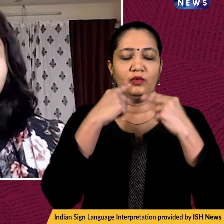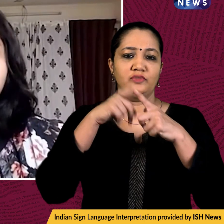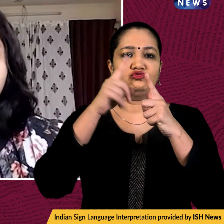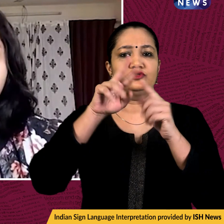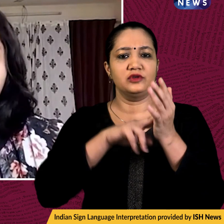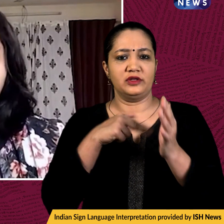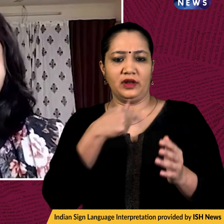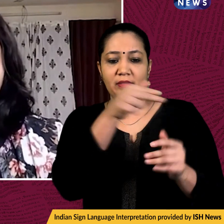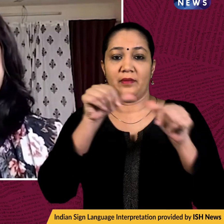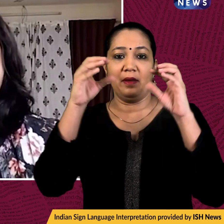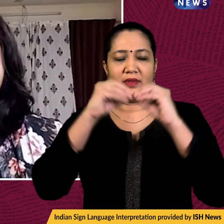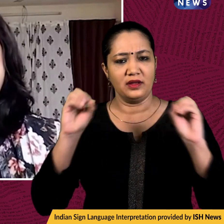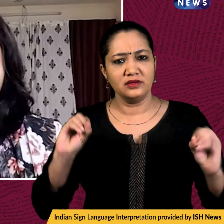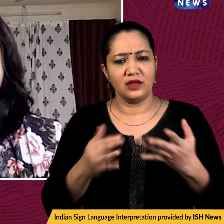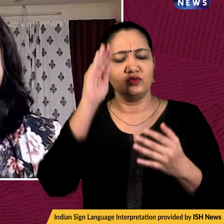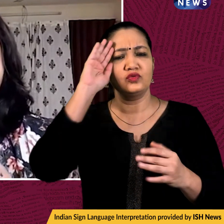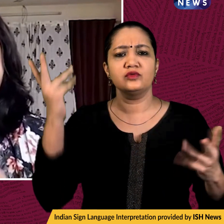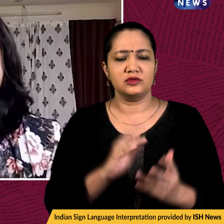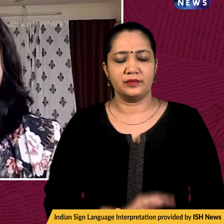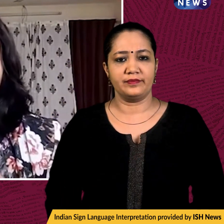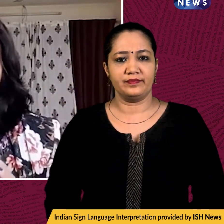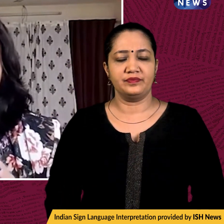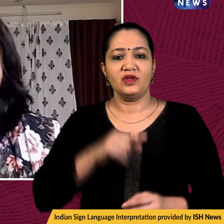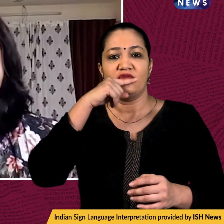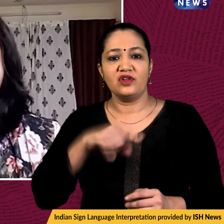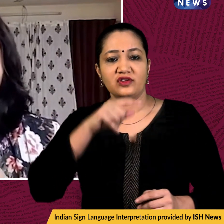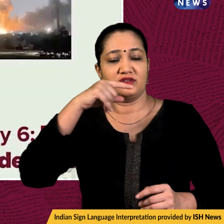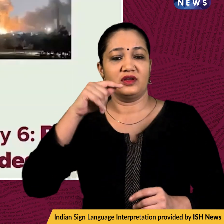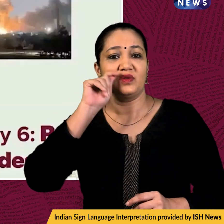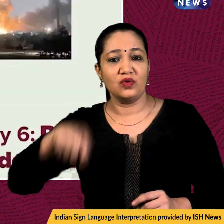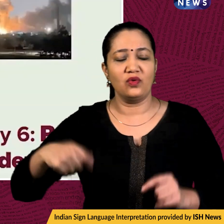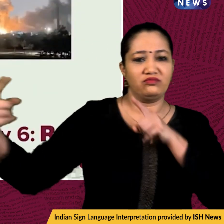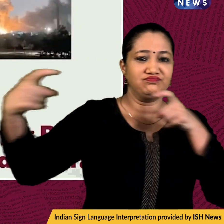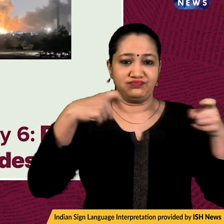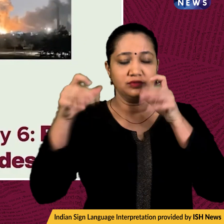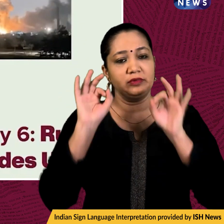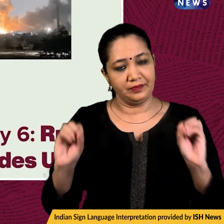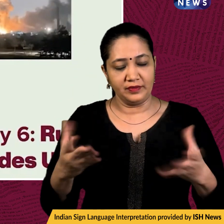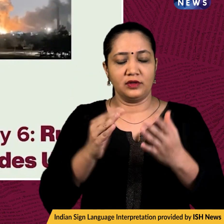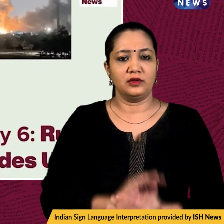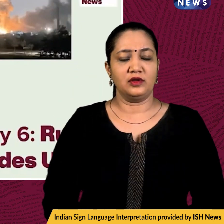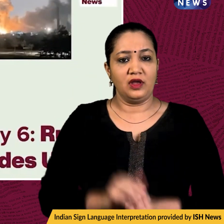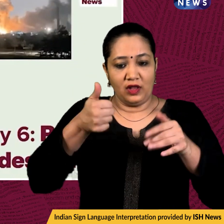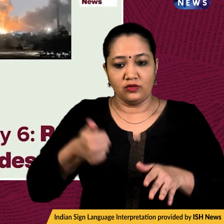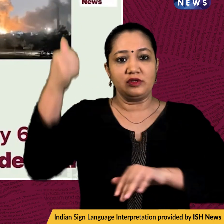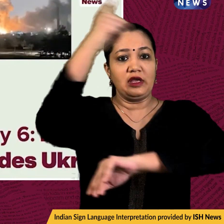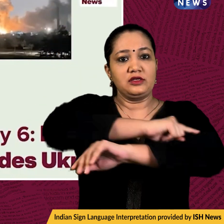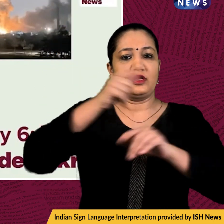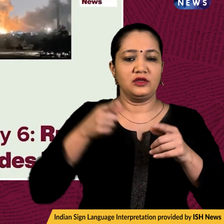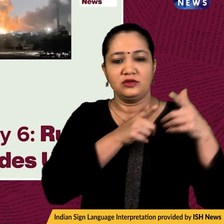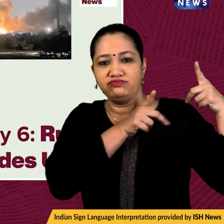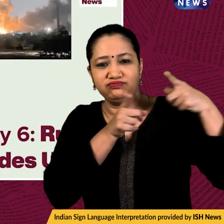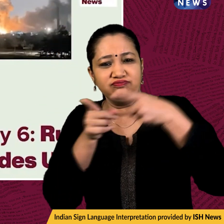You're watching Just the News. I'm Amita Balachandra. We start off with Russia-Ukraine crisis. It's day 6 of